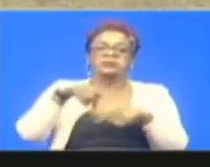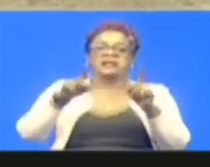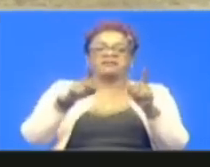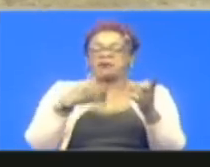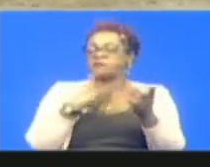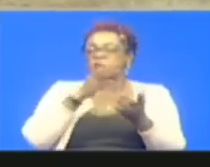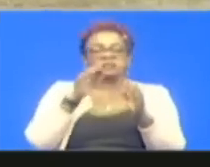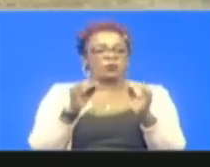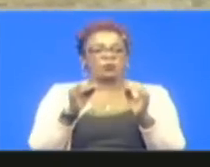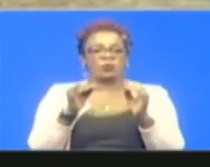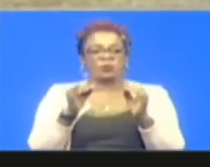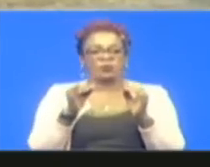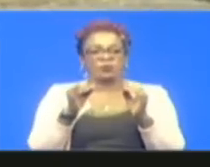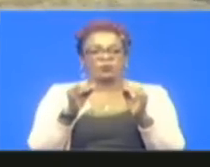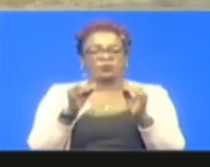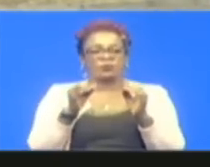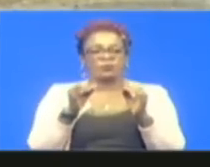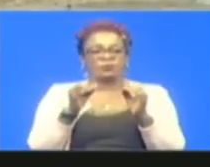scarce. Simon!